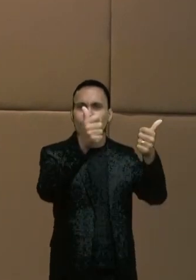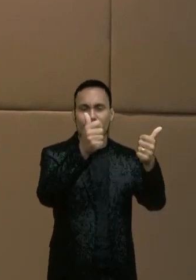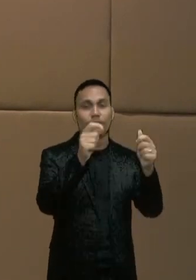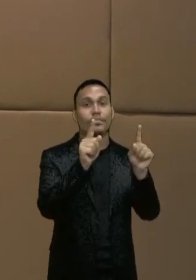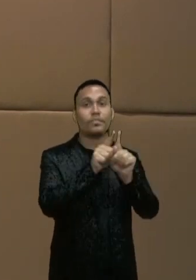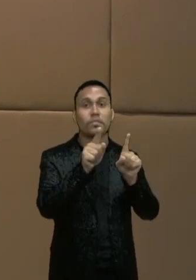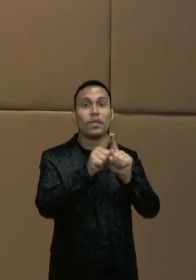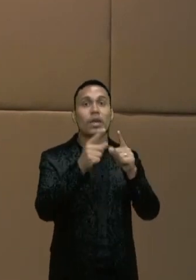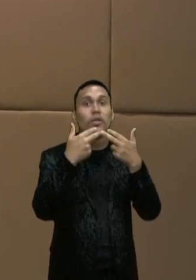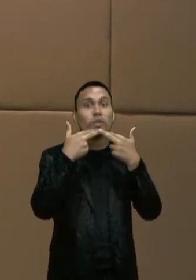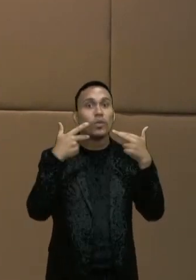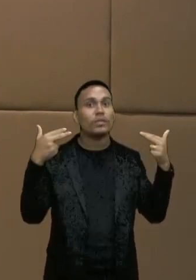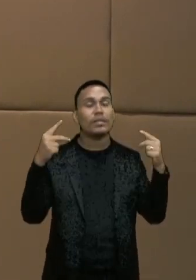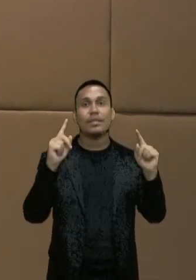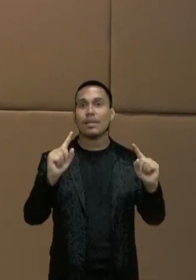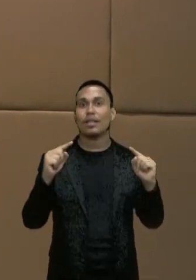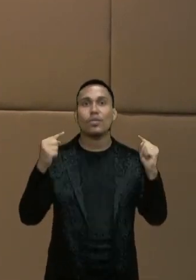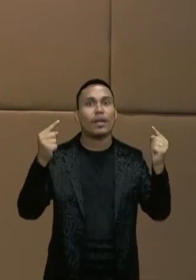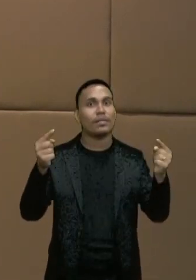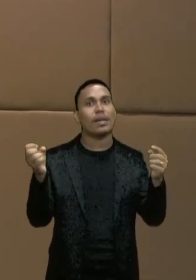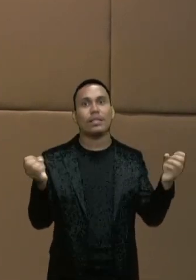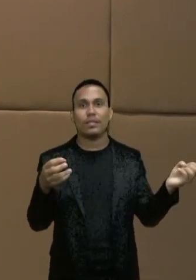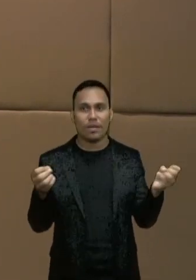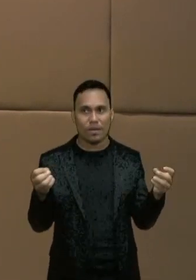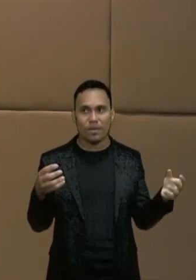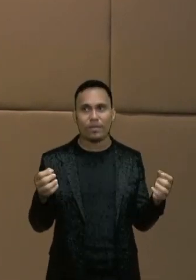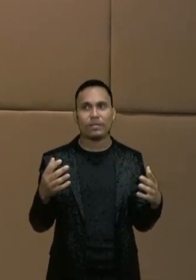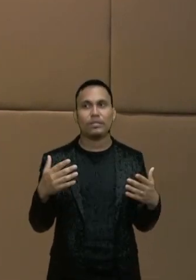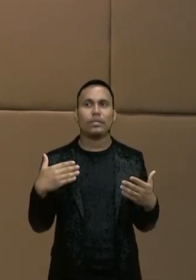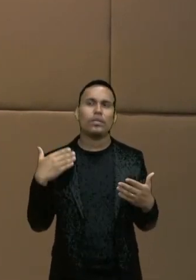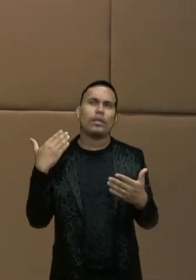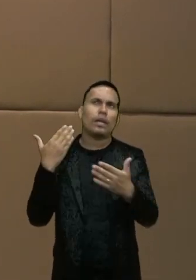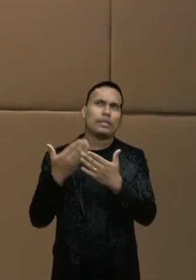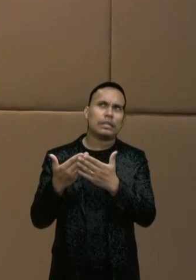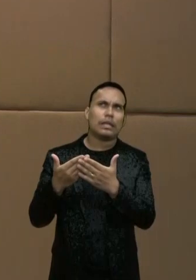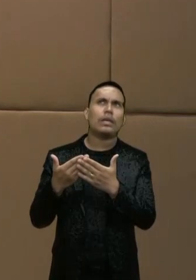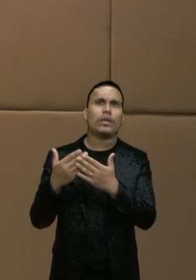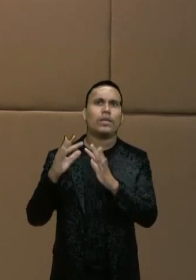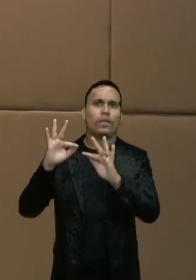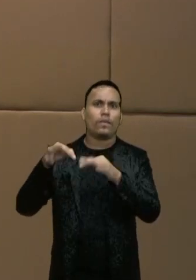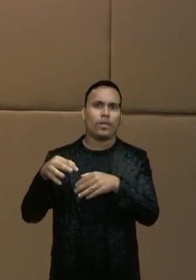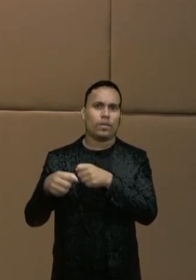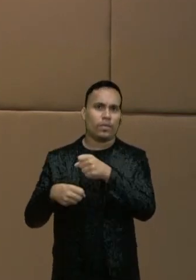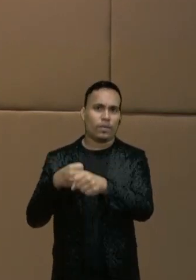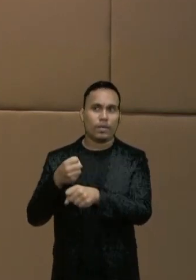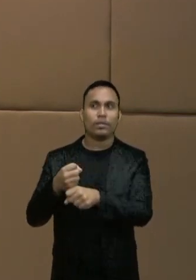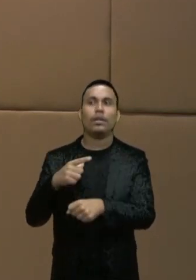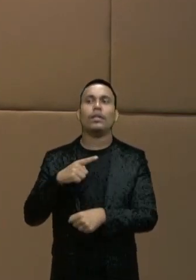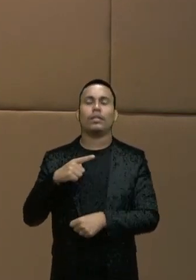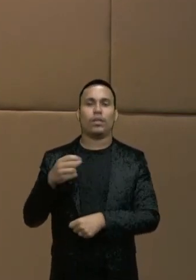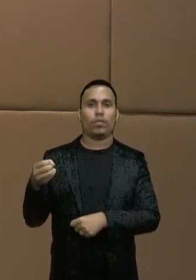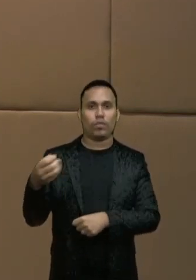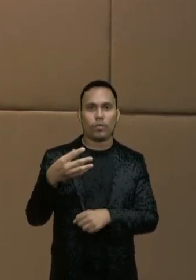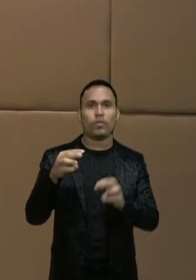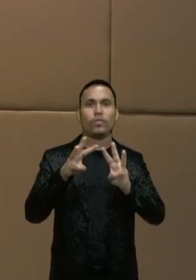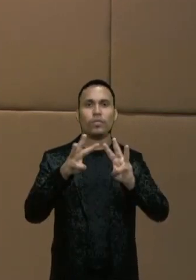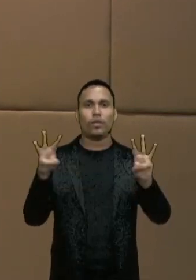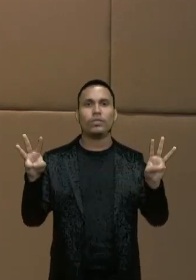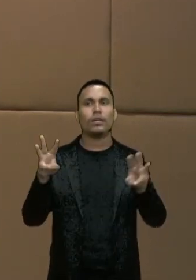and to update the news and everything. So until the end of the year, we're going to have a new